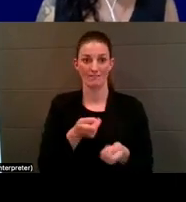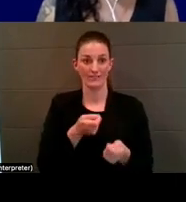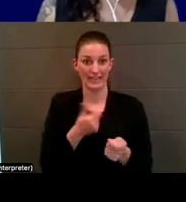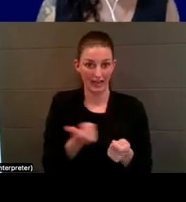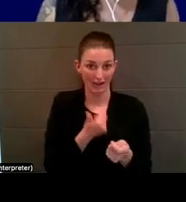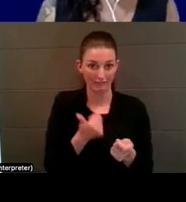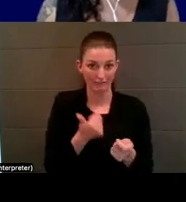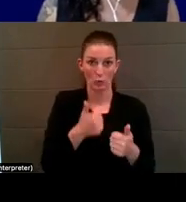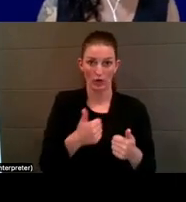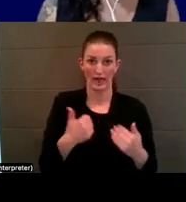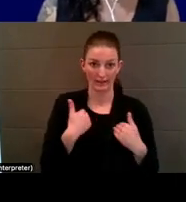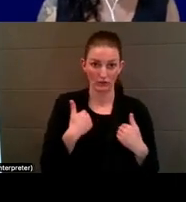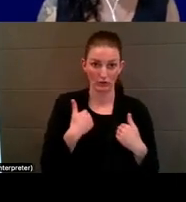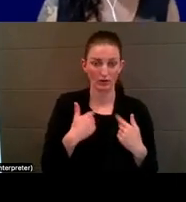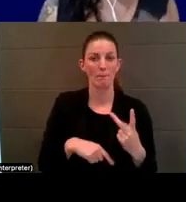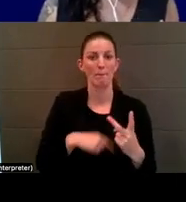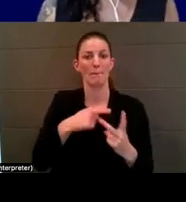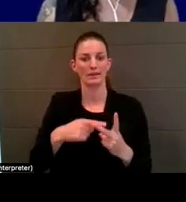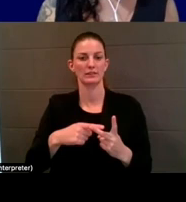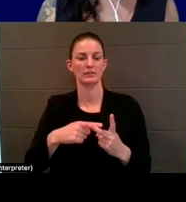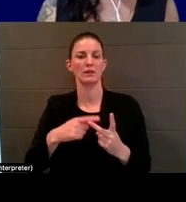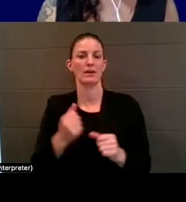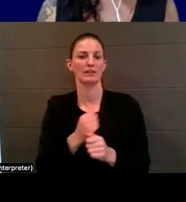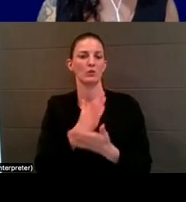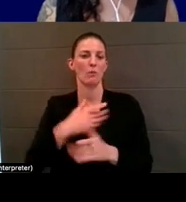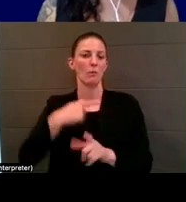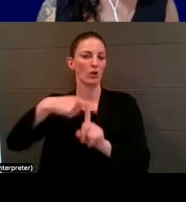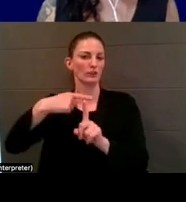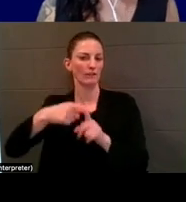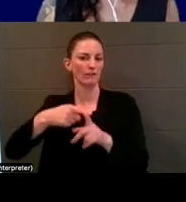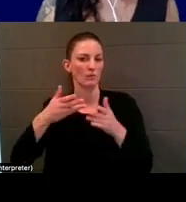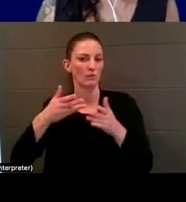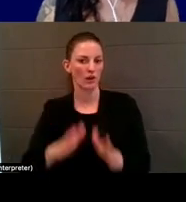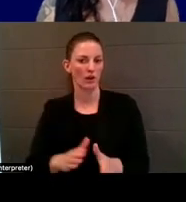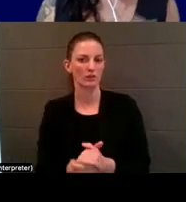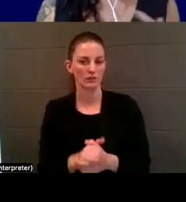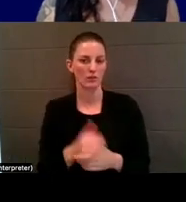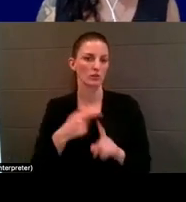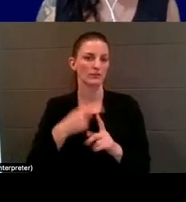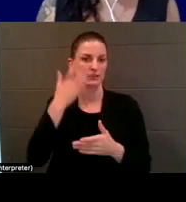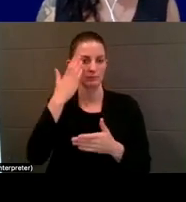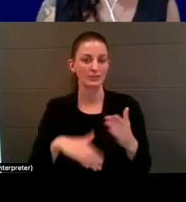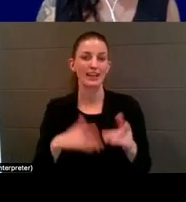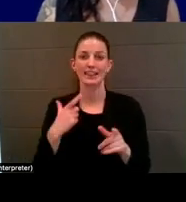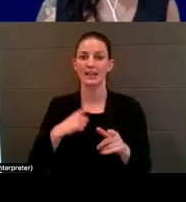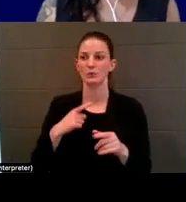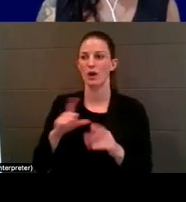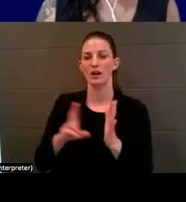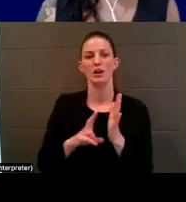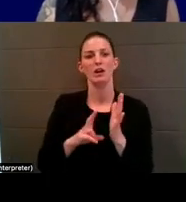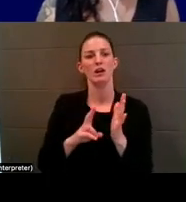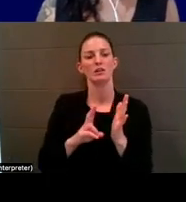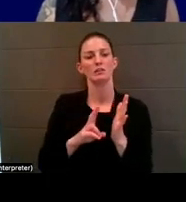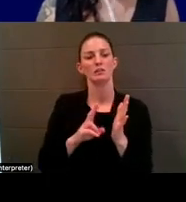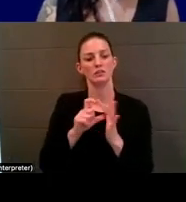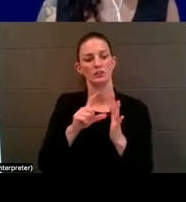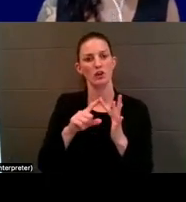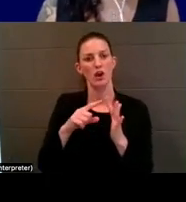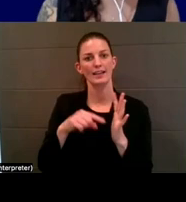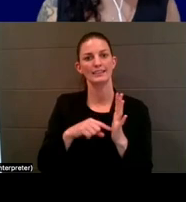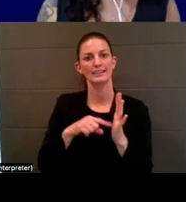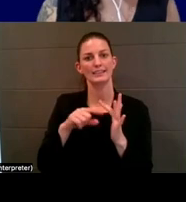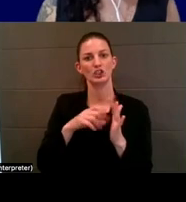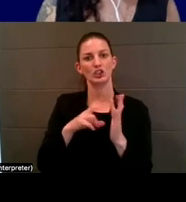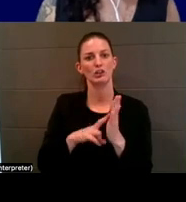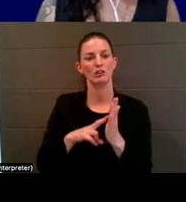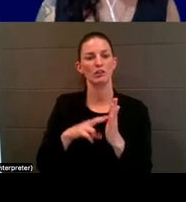And this is where dietitians can come in to suggest supplements or supports, or to gain the most value from the foods that the child can